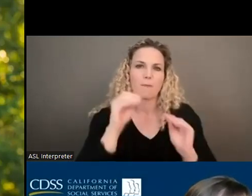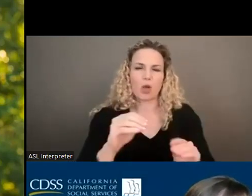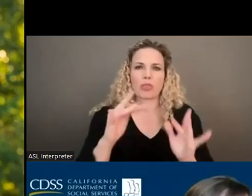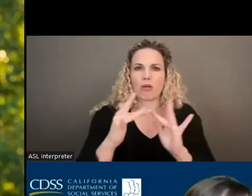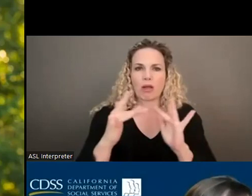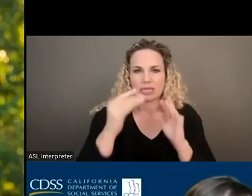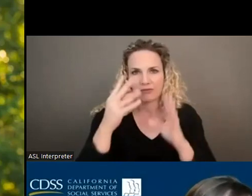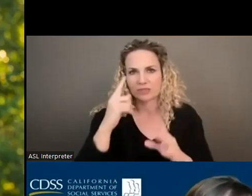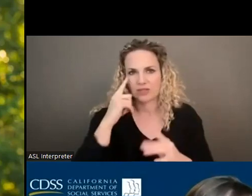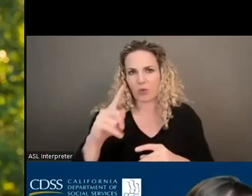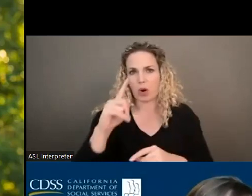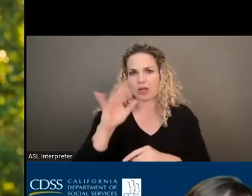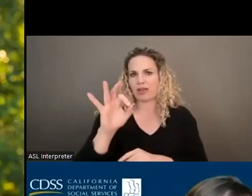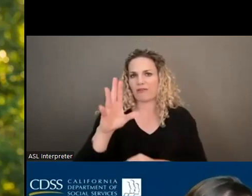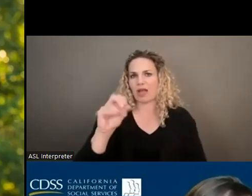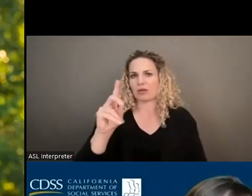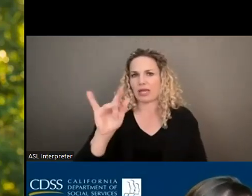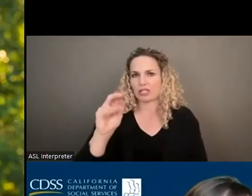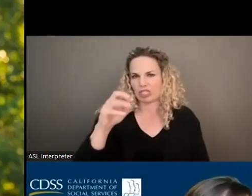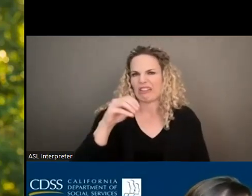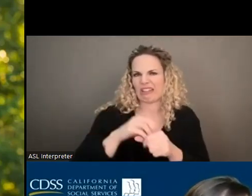information for the Foundation in the chat.